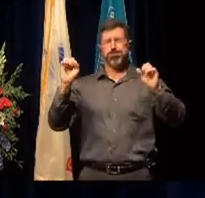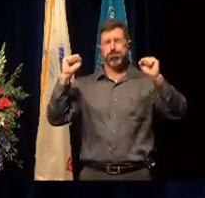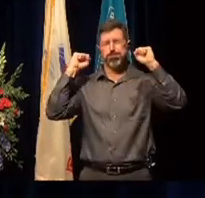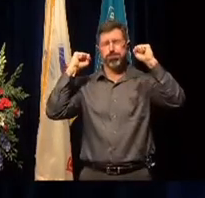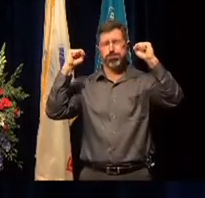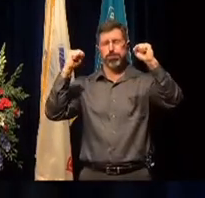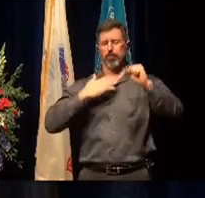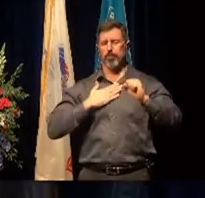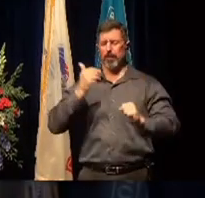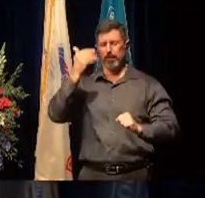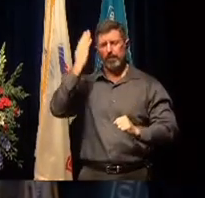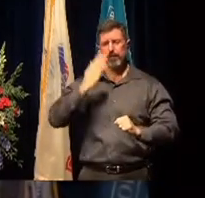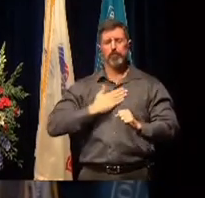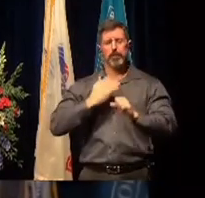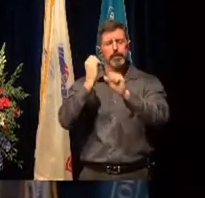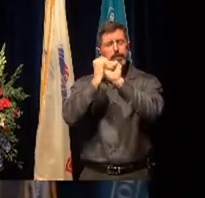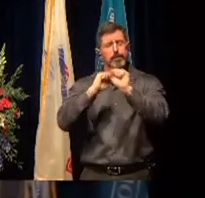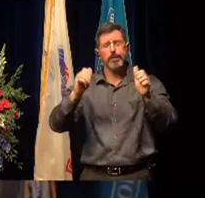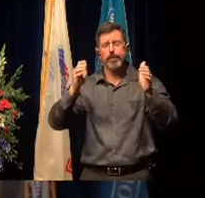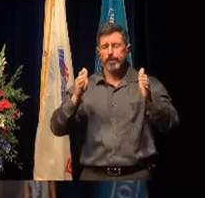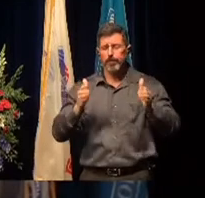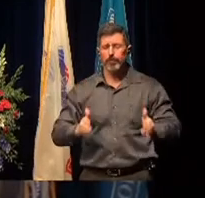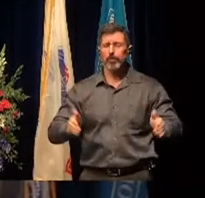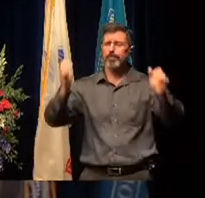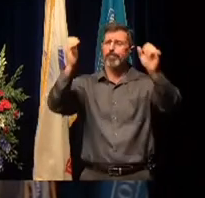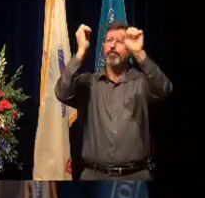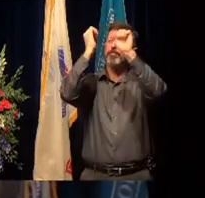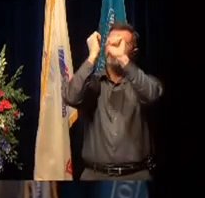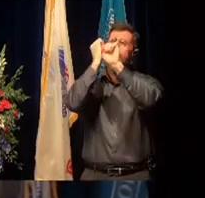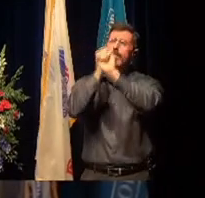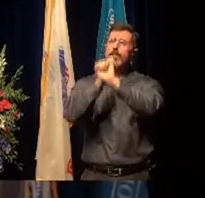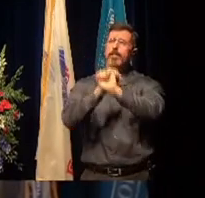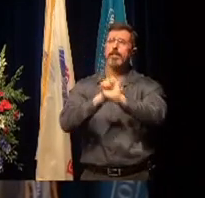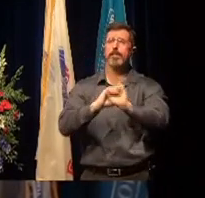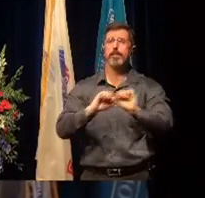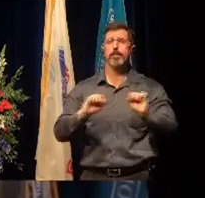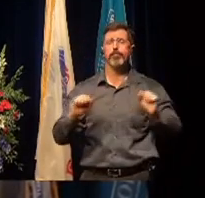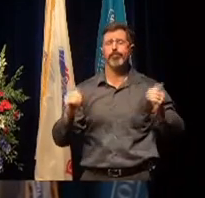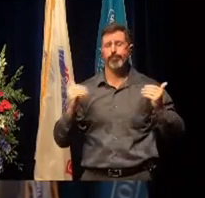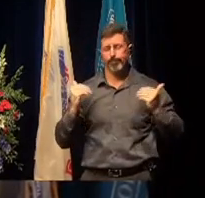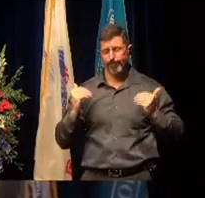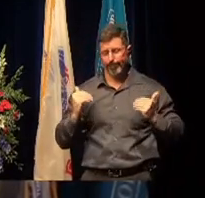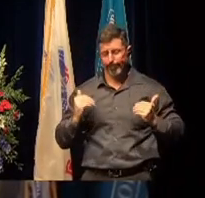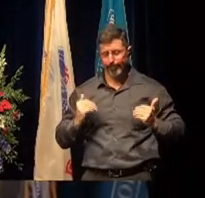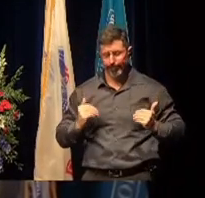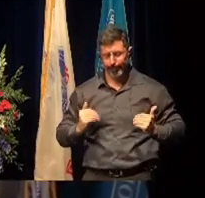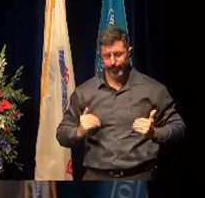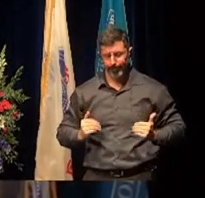Savior has ransomed me.